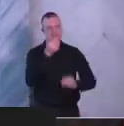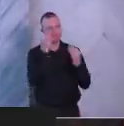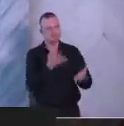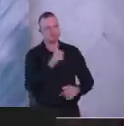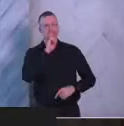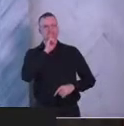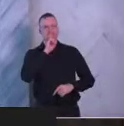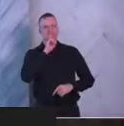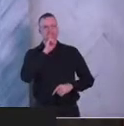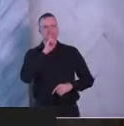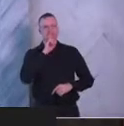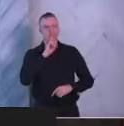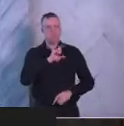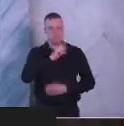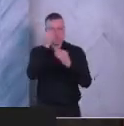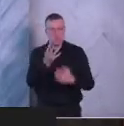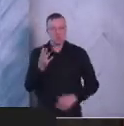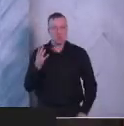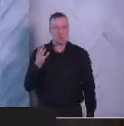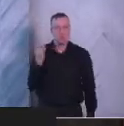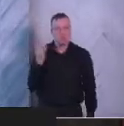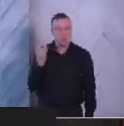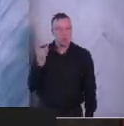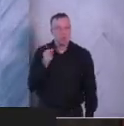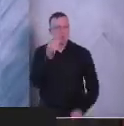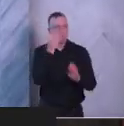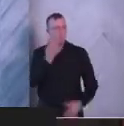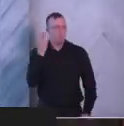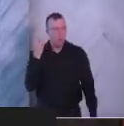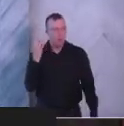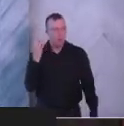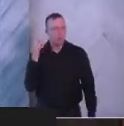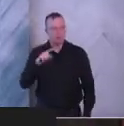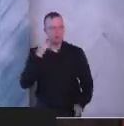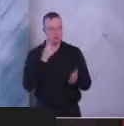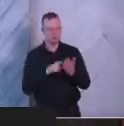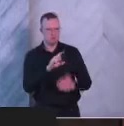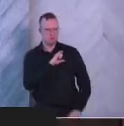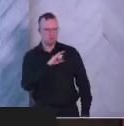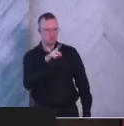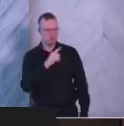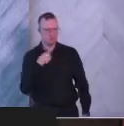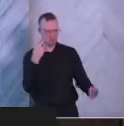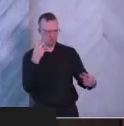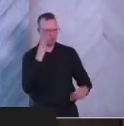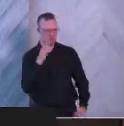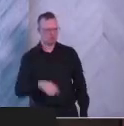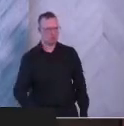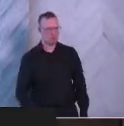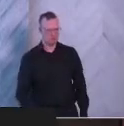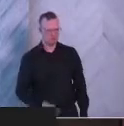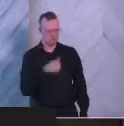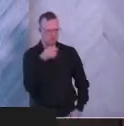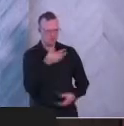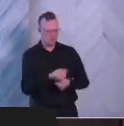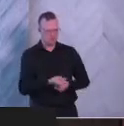law enforcement because they see law enforcement as being biased and therefore they can't